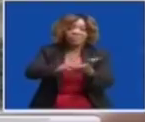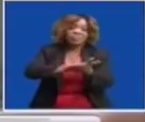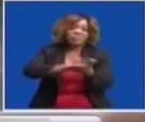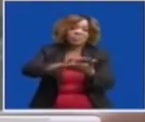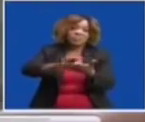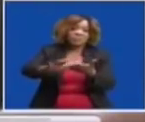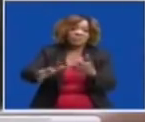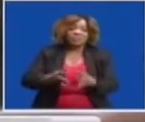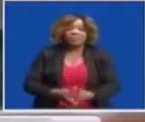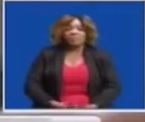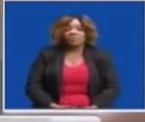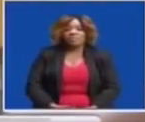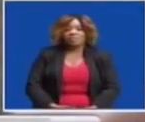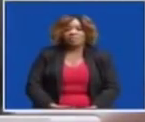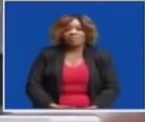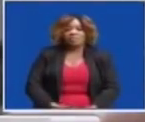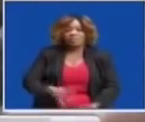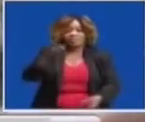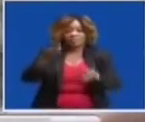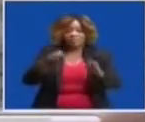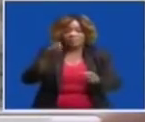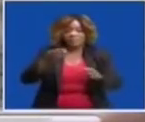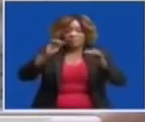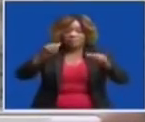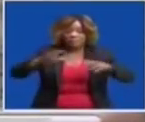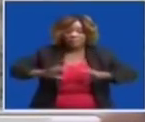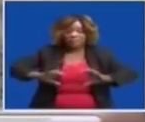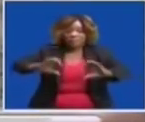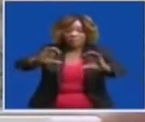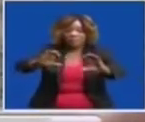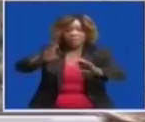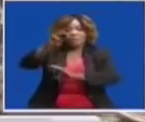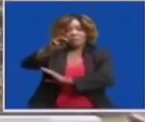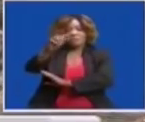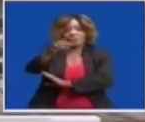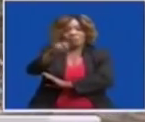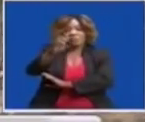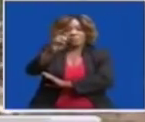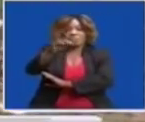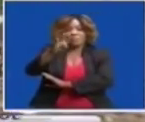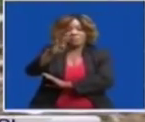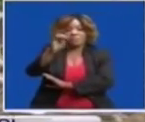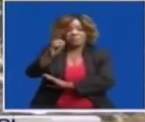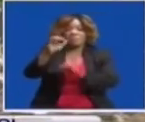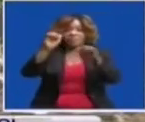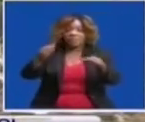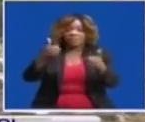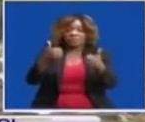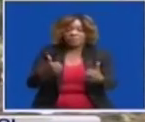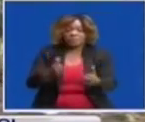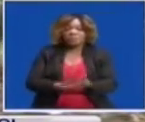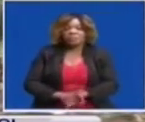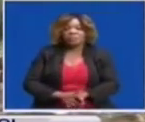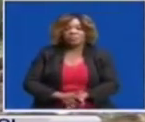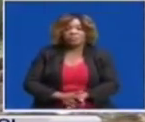ningalanda punga chakutira bamazembe bali konke nyempo kutira bengala bombe fine kuti chawama. Historical garbage at Chamboli market